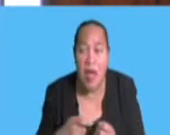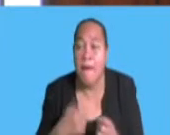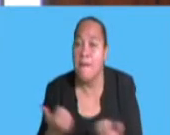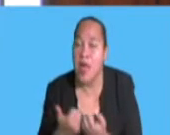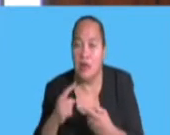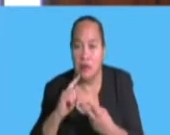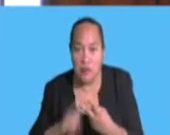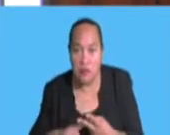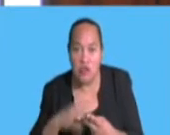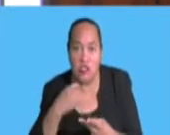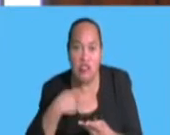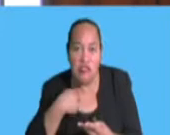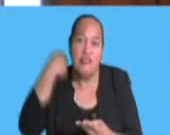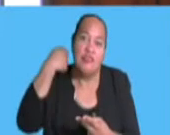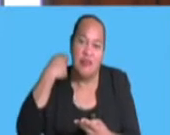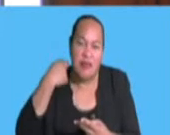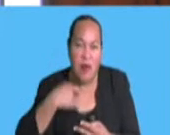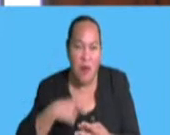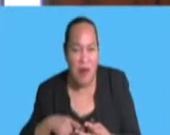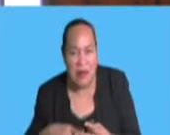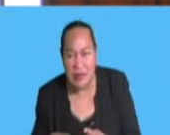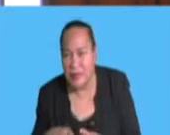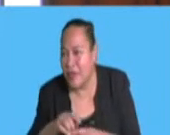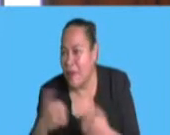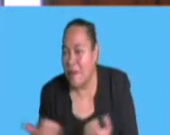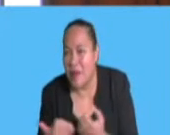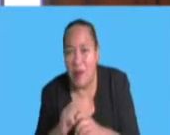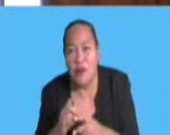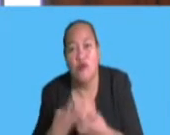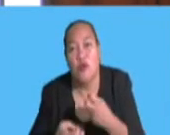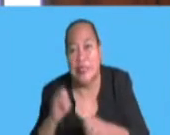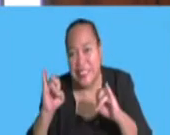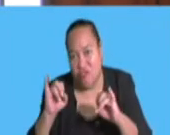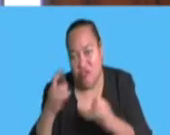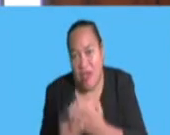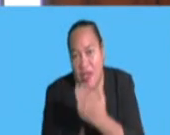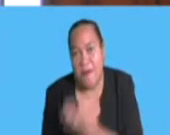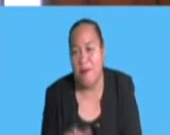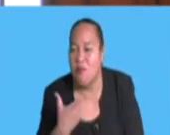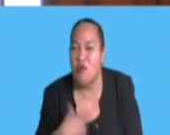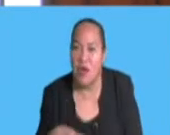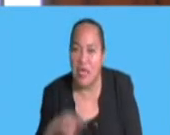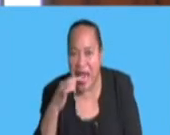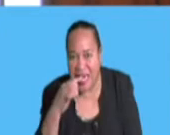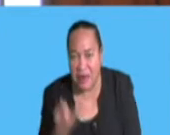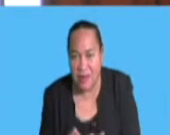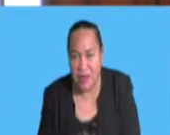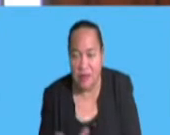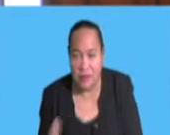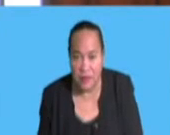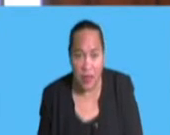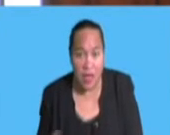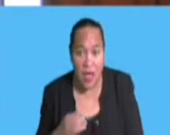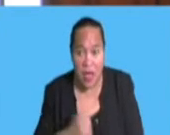drug use. Is this a trend that sounds frighteningly familiar? The Honourable Minister for Economy controls